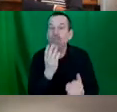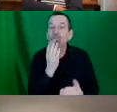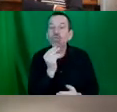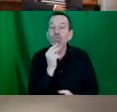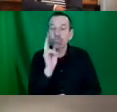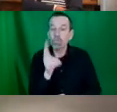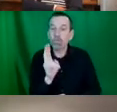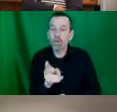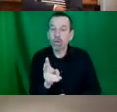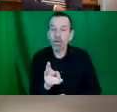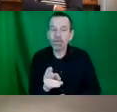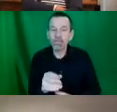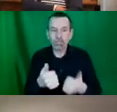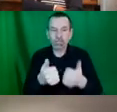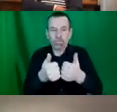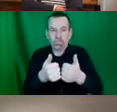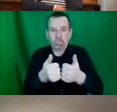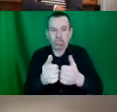more.